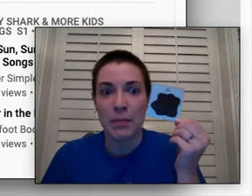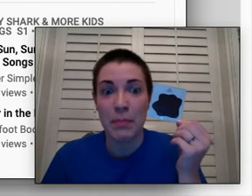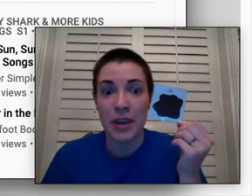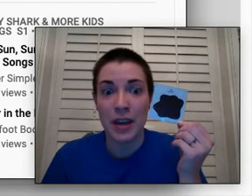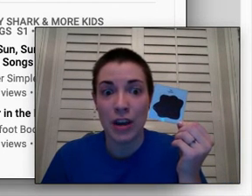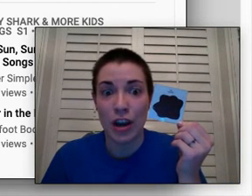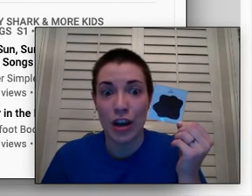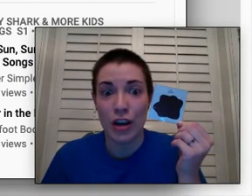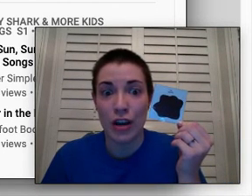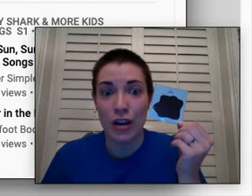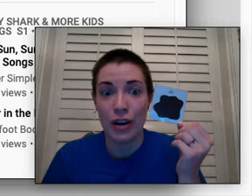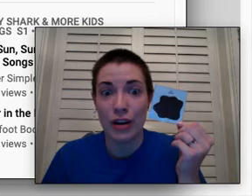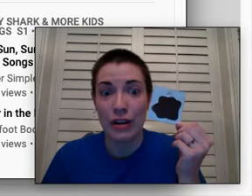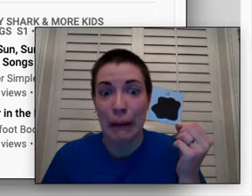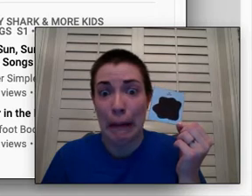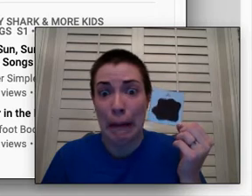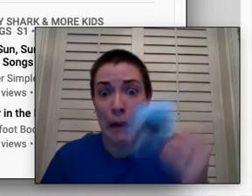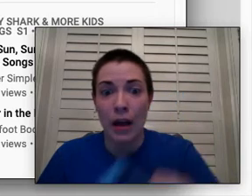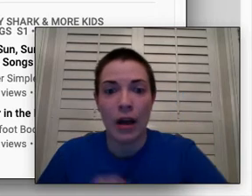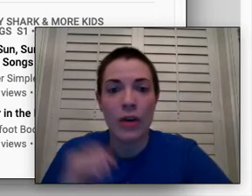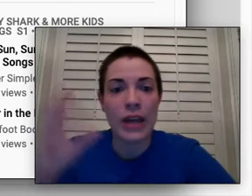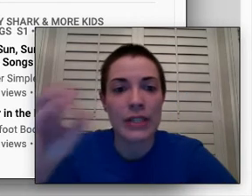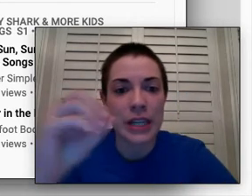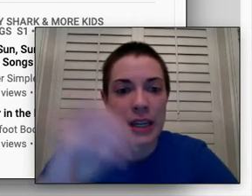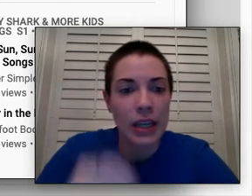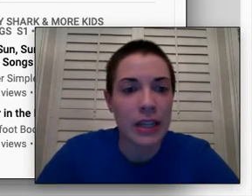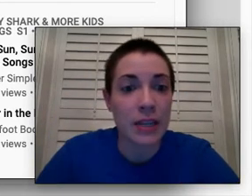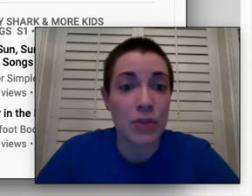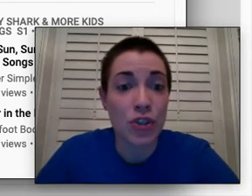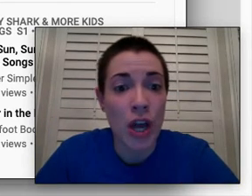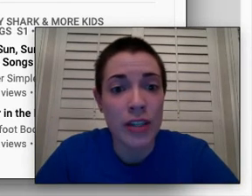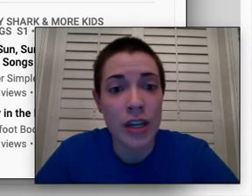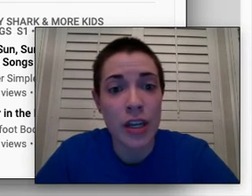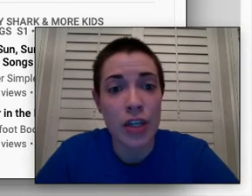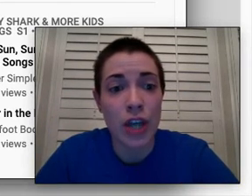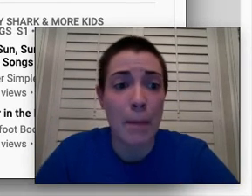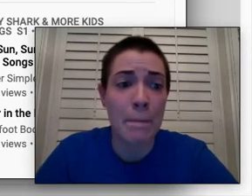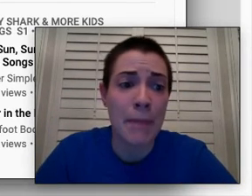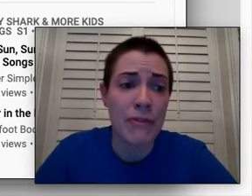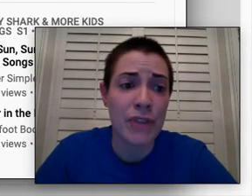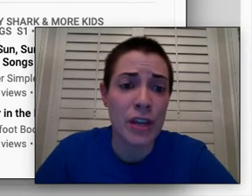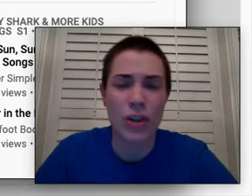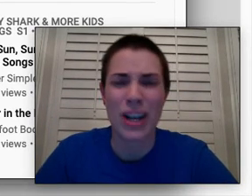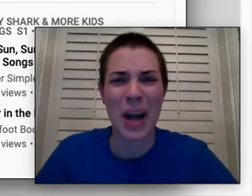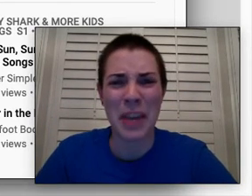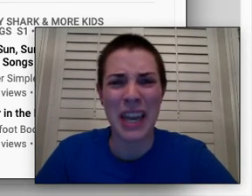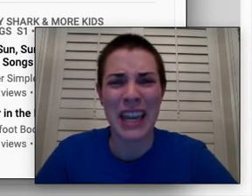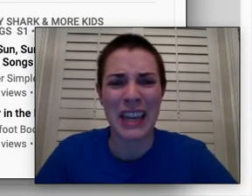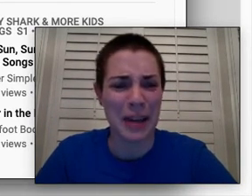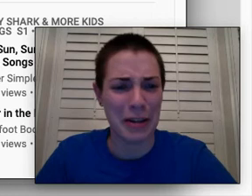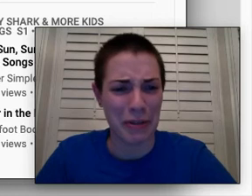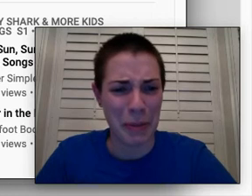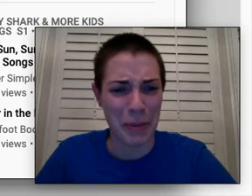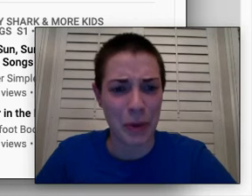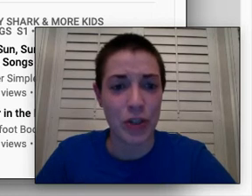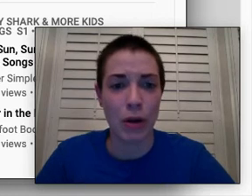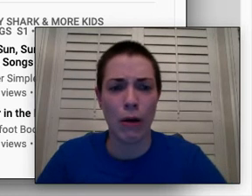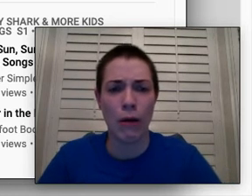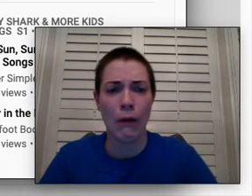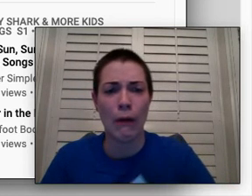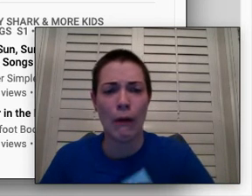getting bigger. Oh, now he's going to eat some sausage and a muffin or a cupcake. I don't remember